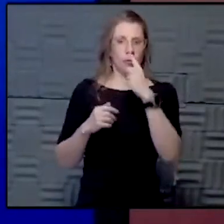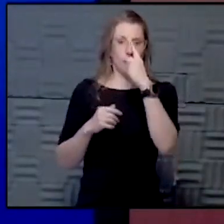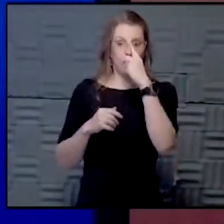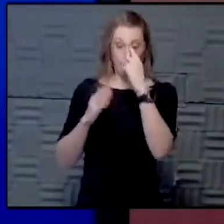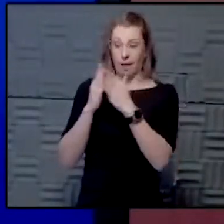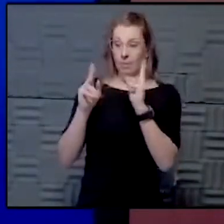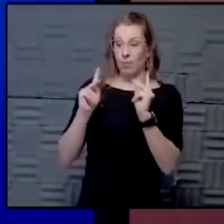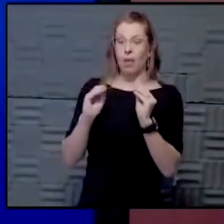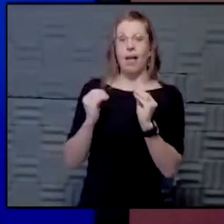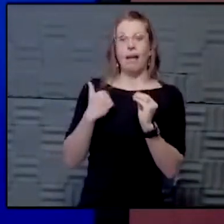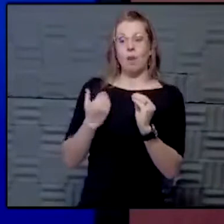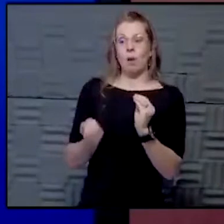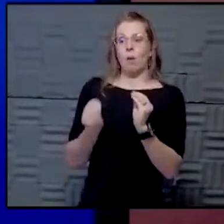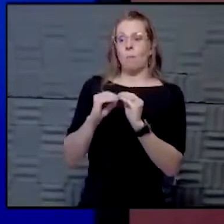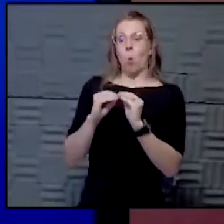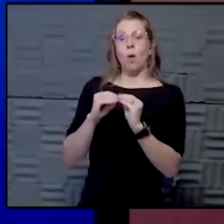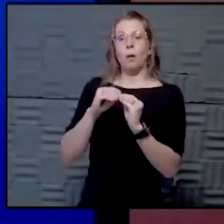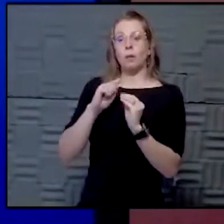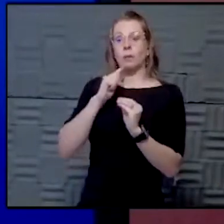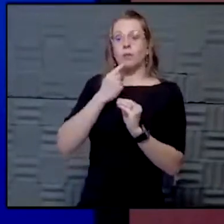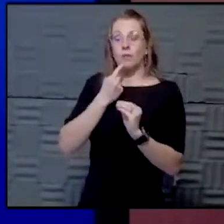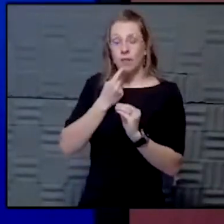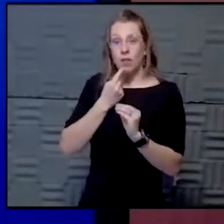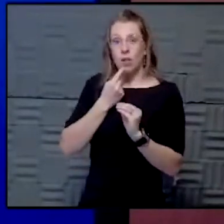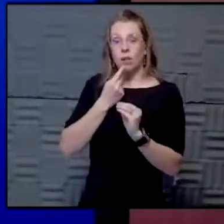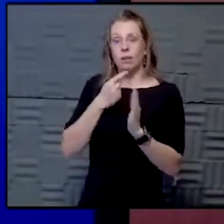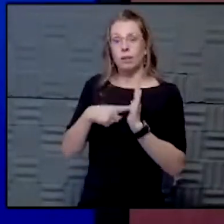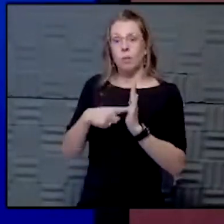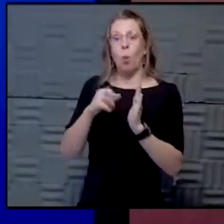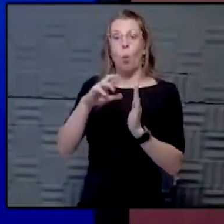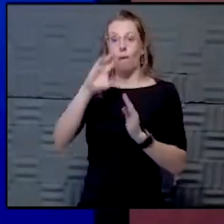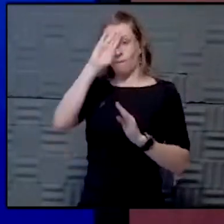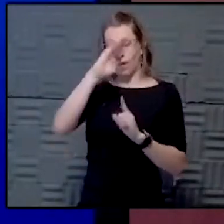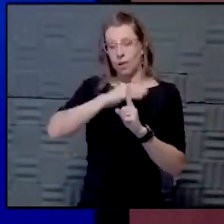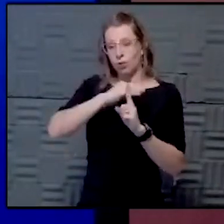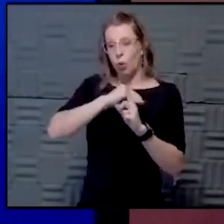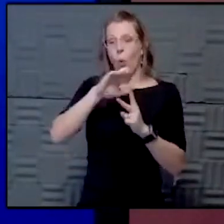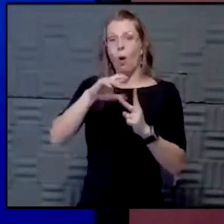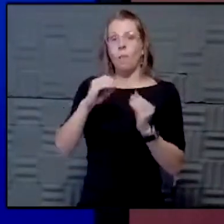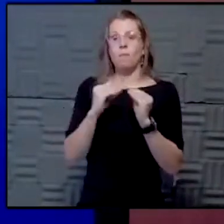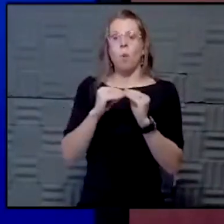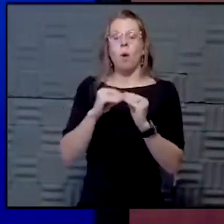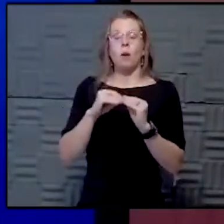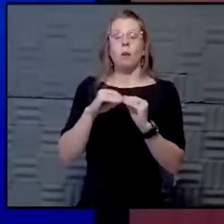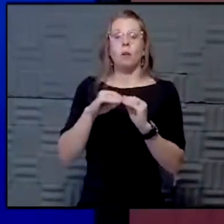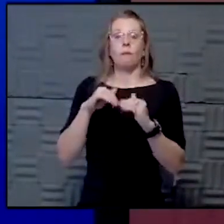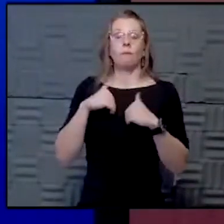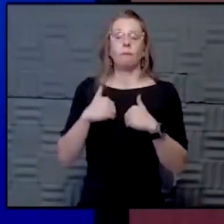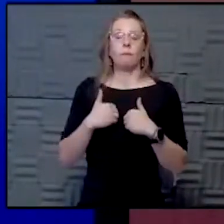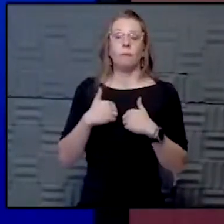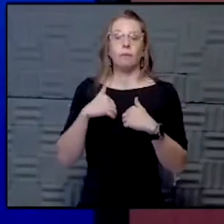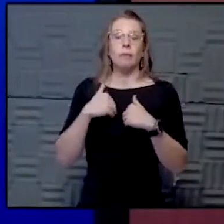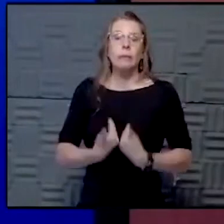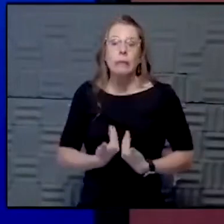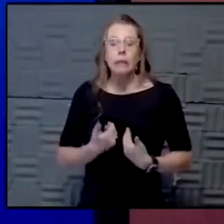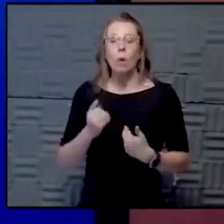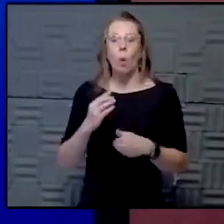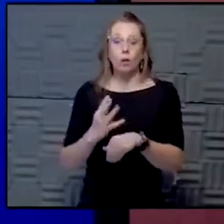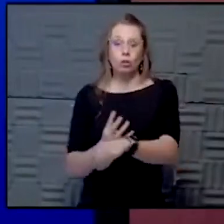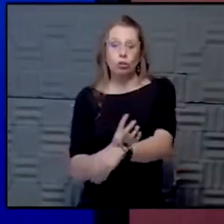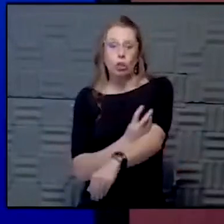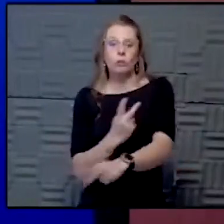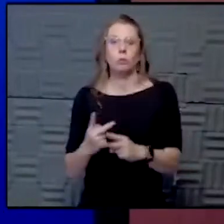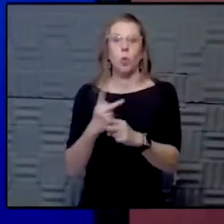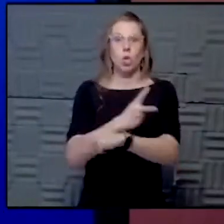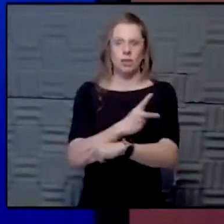severe symptoms, a longer duration of a fever or more fatigue, or worse, chills or something to that effect. But those